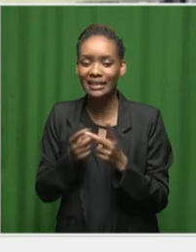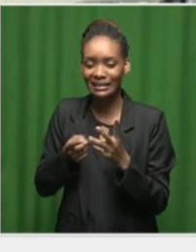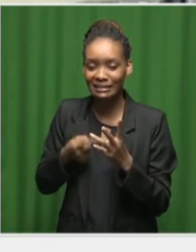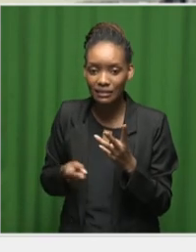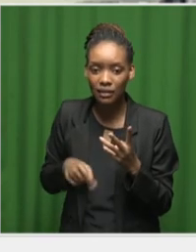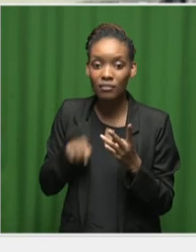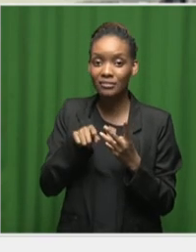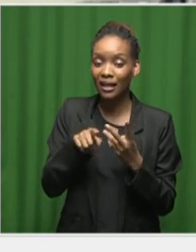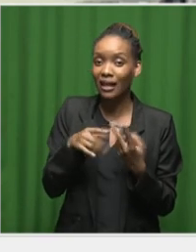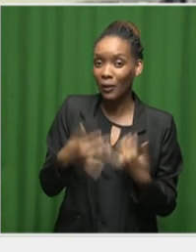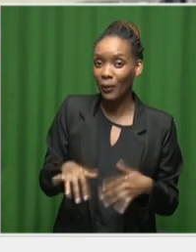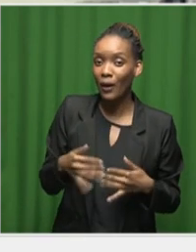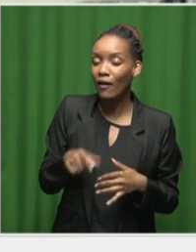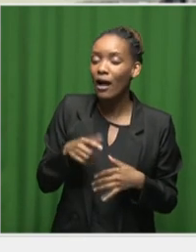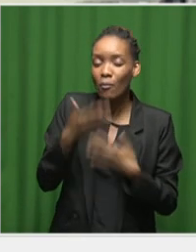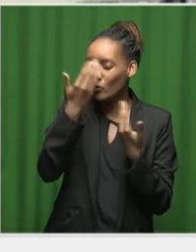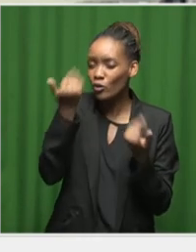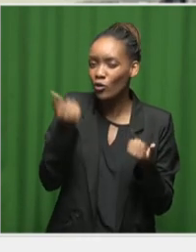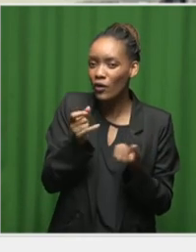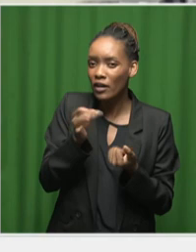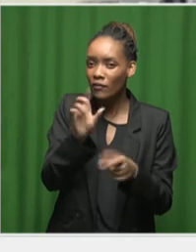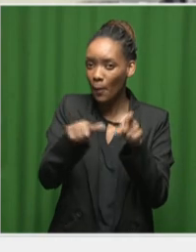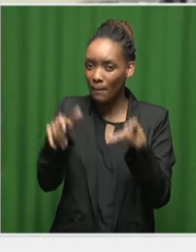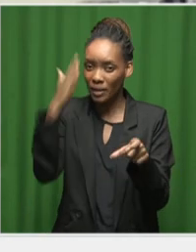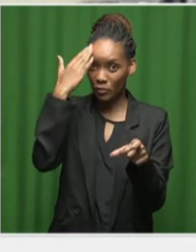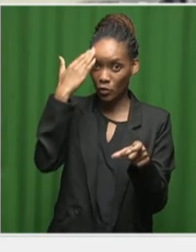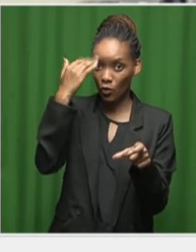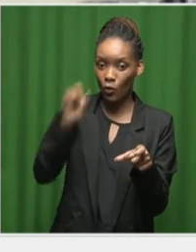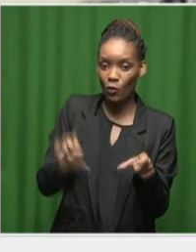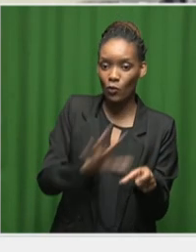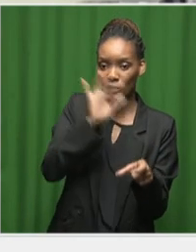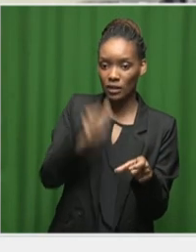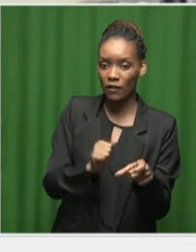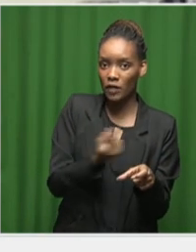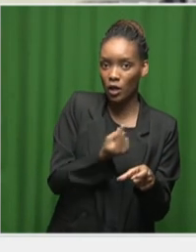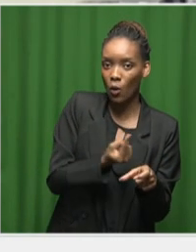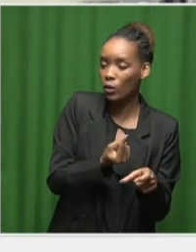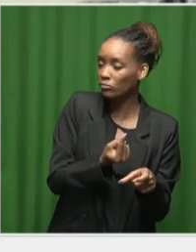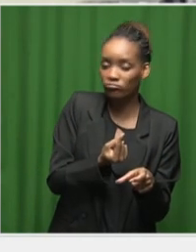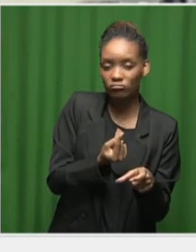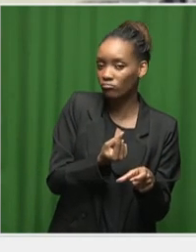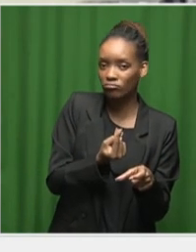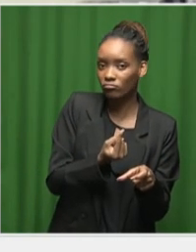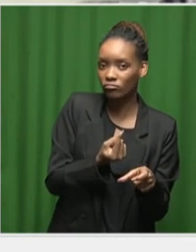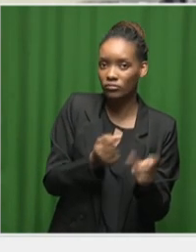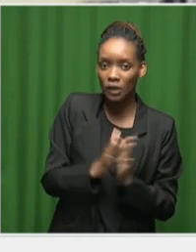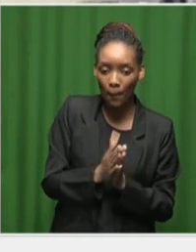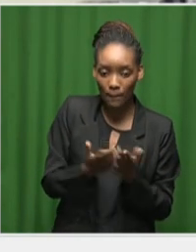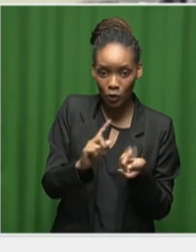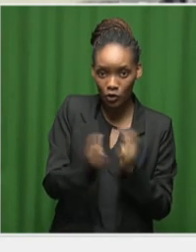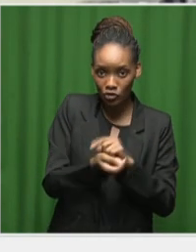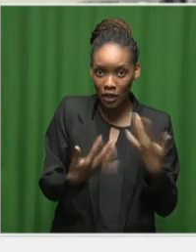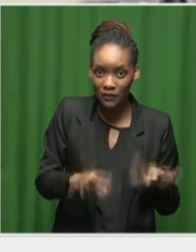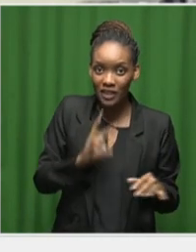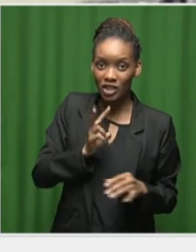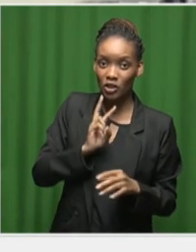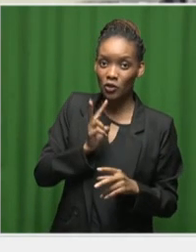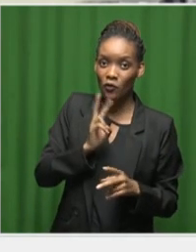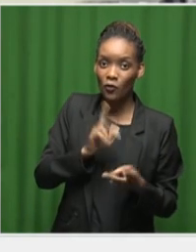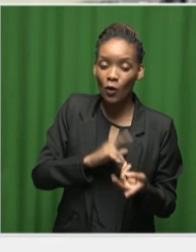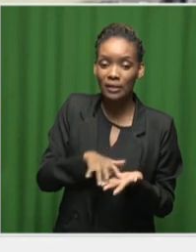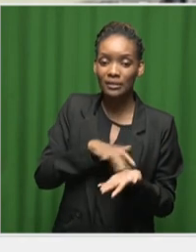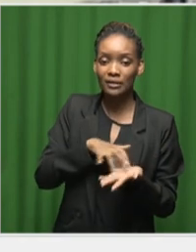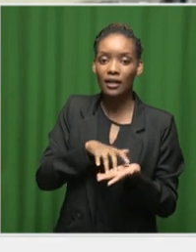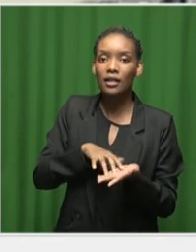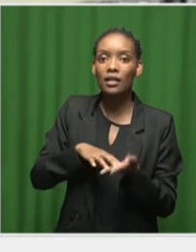people know this, but it's not only South Africa that you provide these books and conversions to, but it's basically the